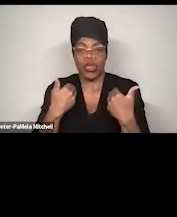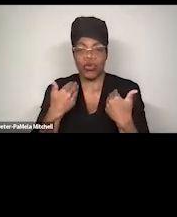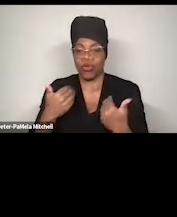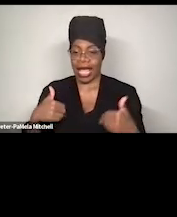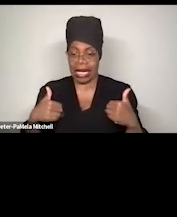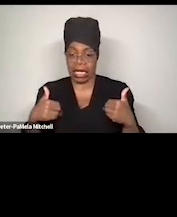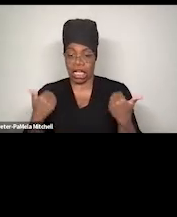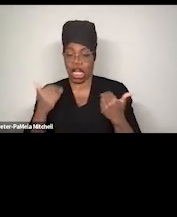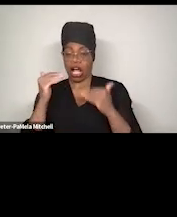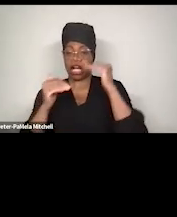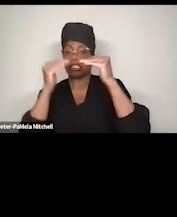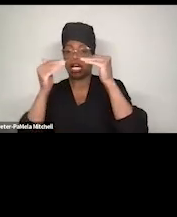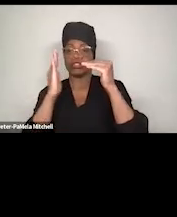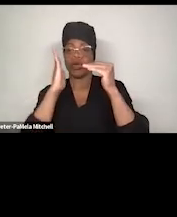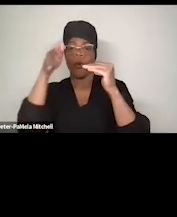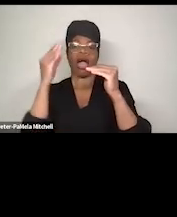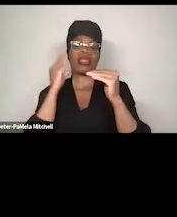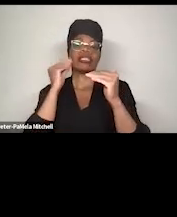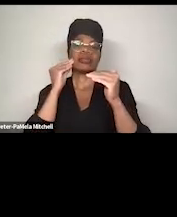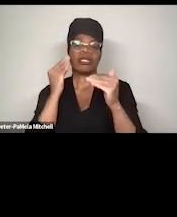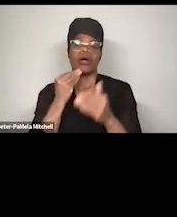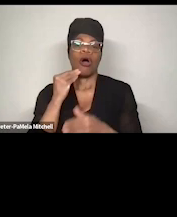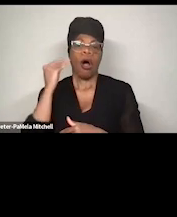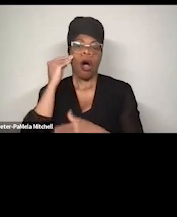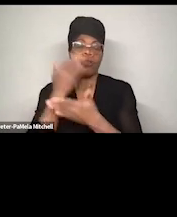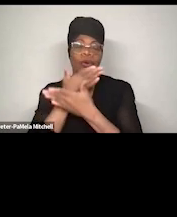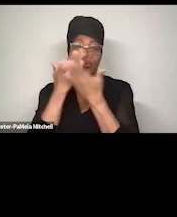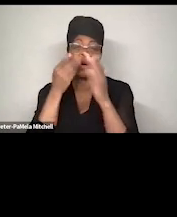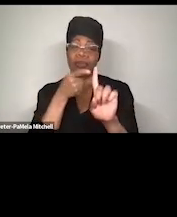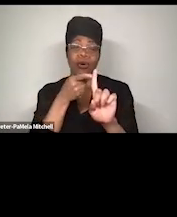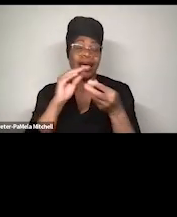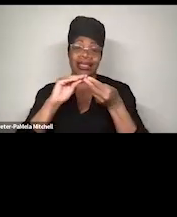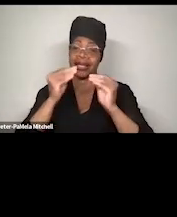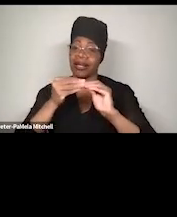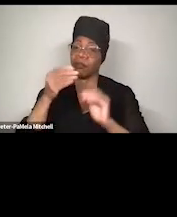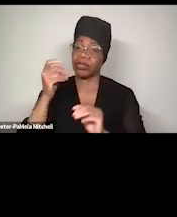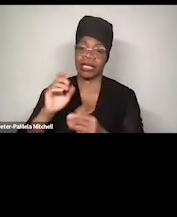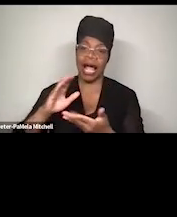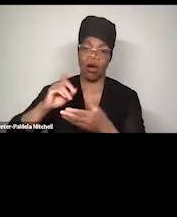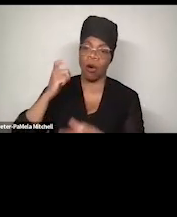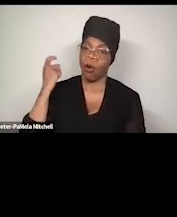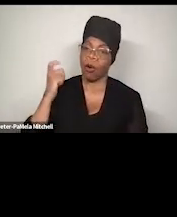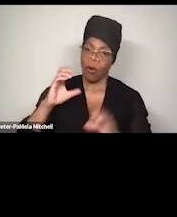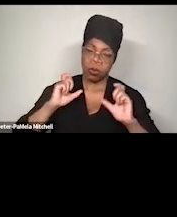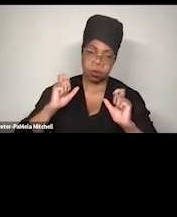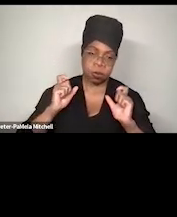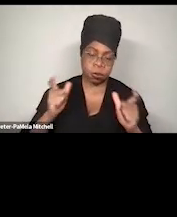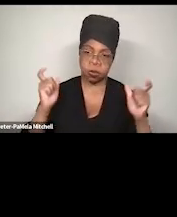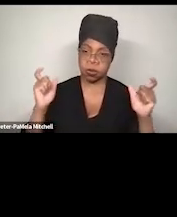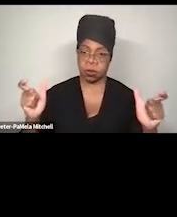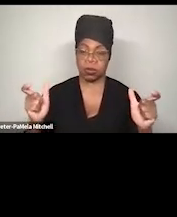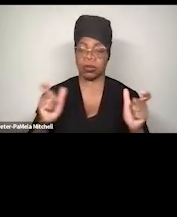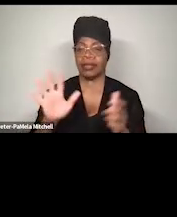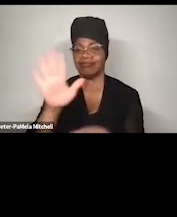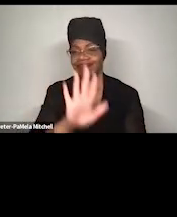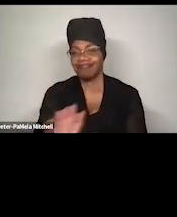United States will experience homelessness at some point. This is a huge number. Around 700,000 are